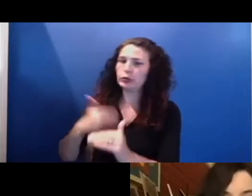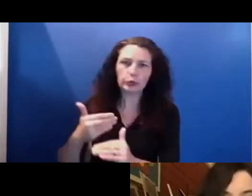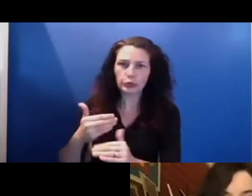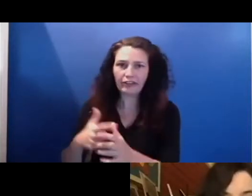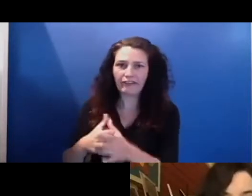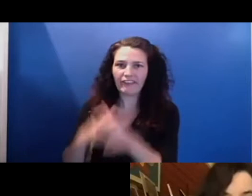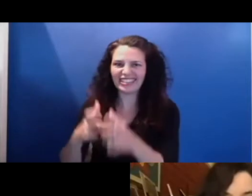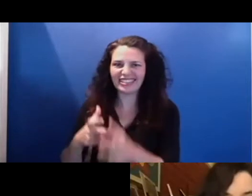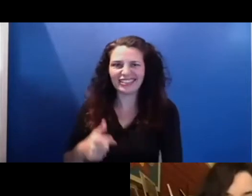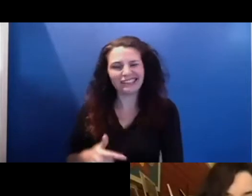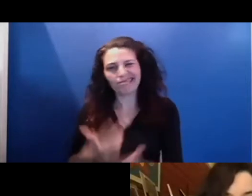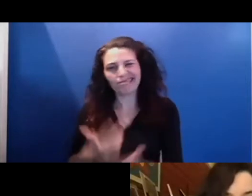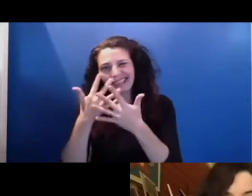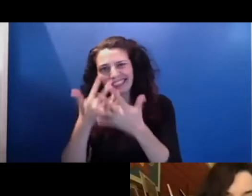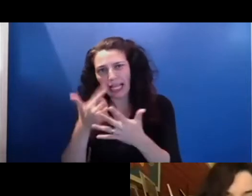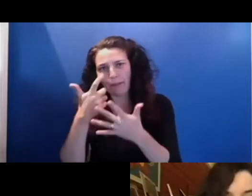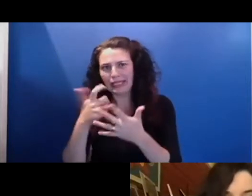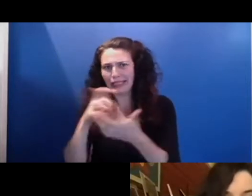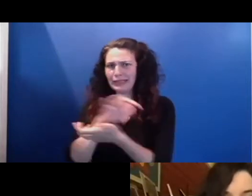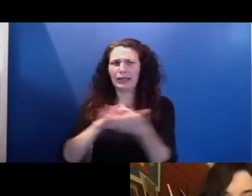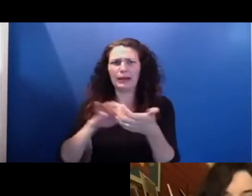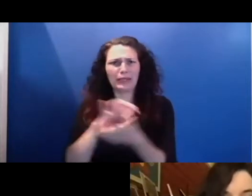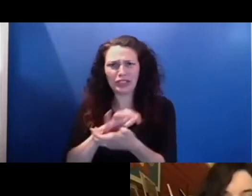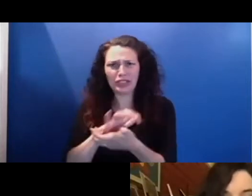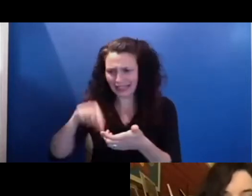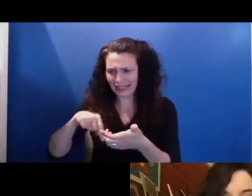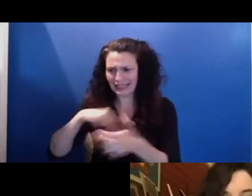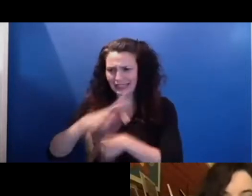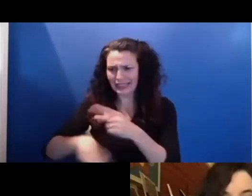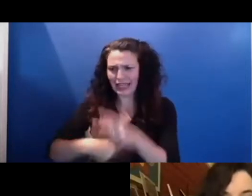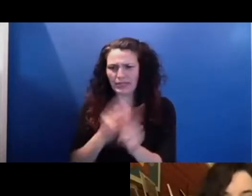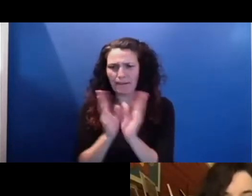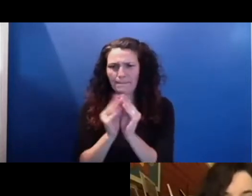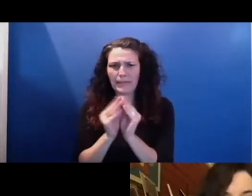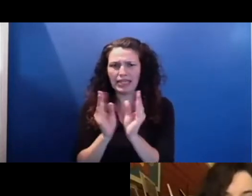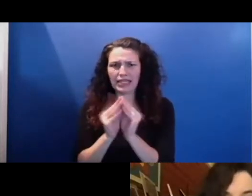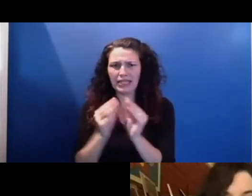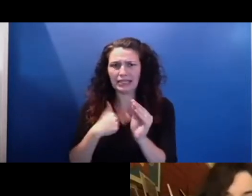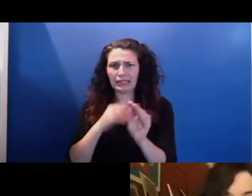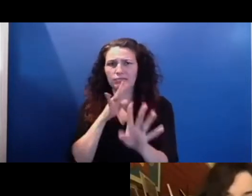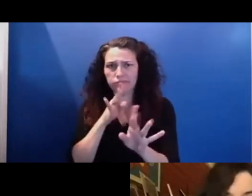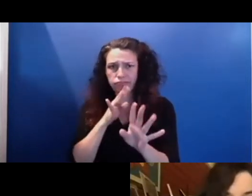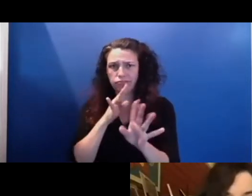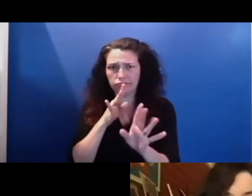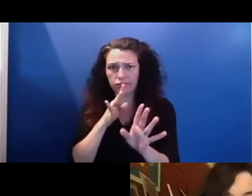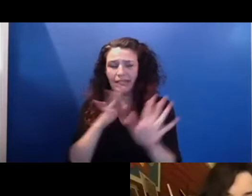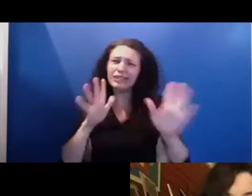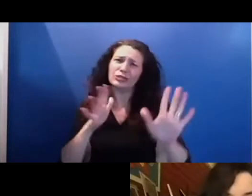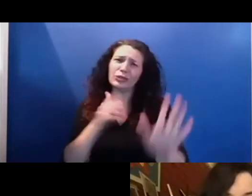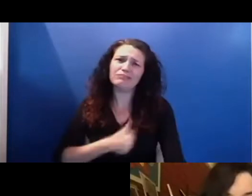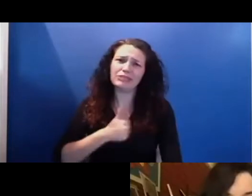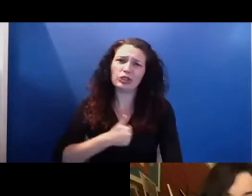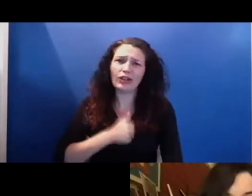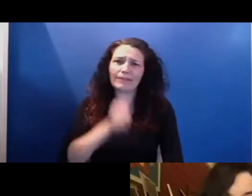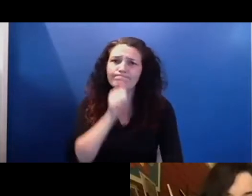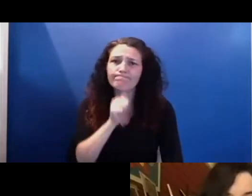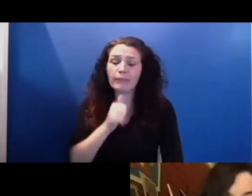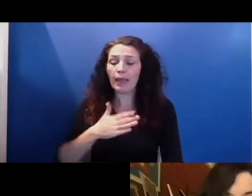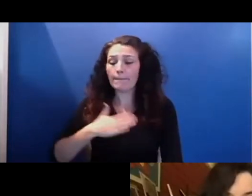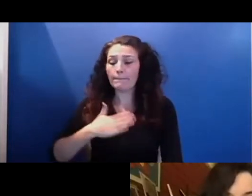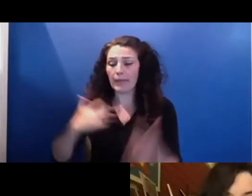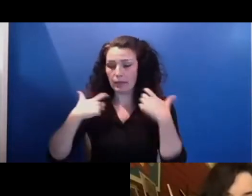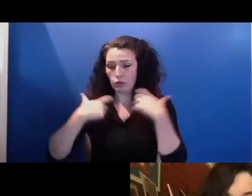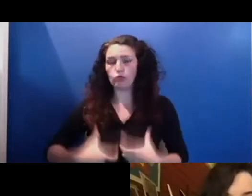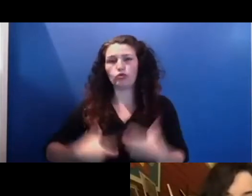combination, particularly in these types of convenings. So I ask you to bear with me. I am wearing a charcoal gray suit with a white